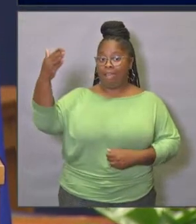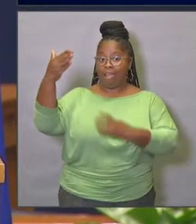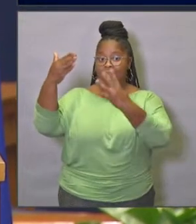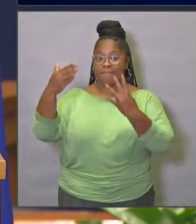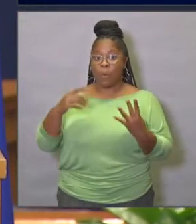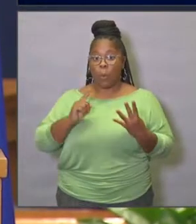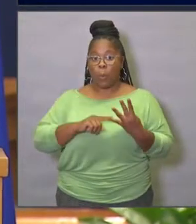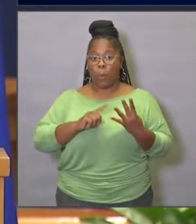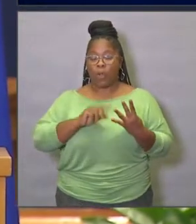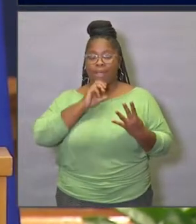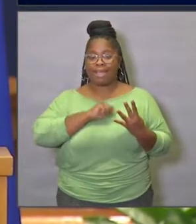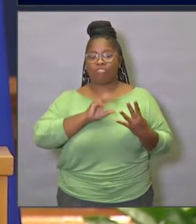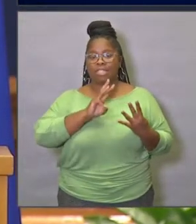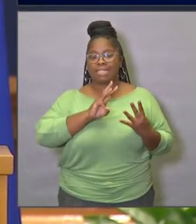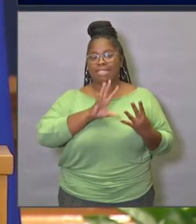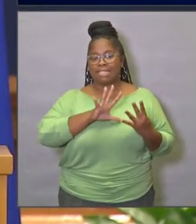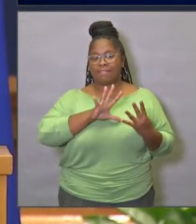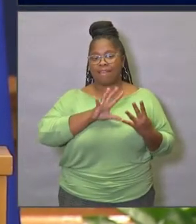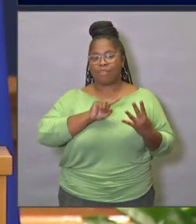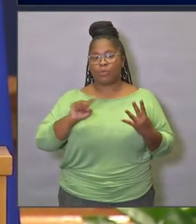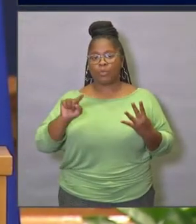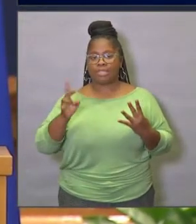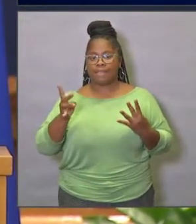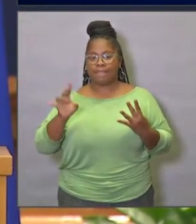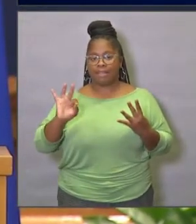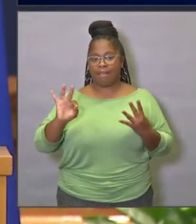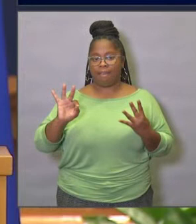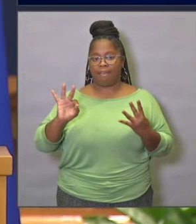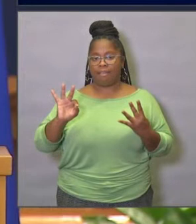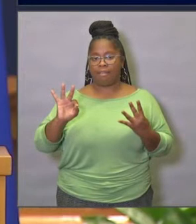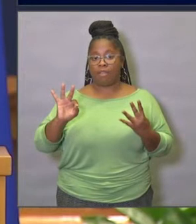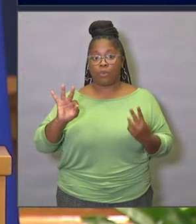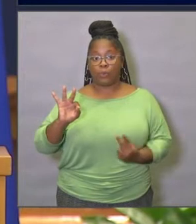ages of 65 and 79,